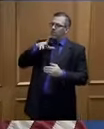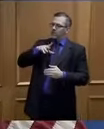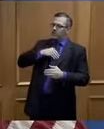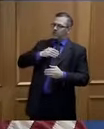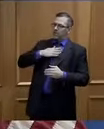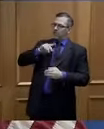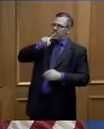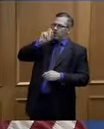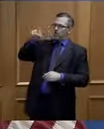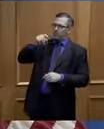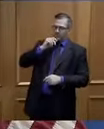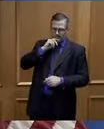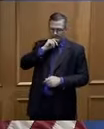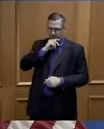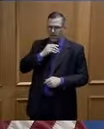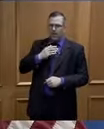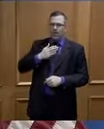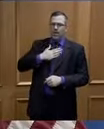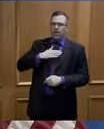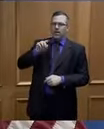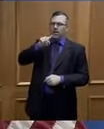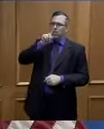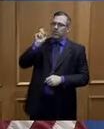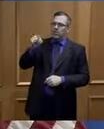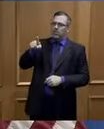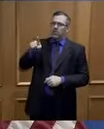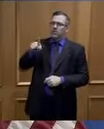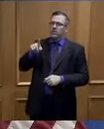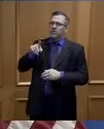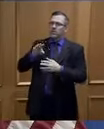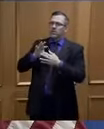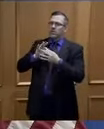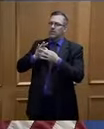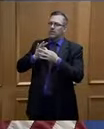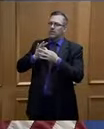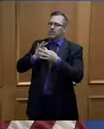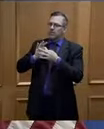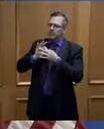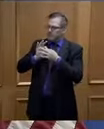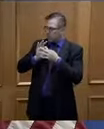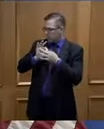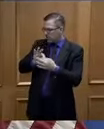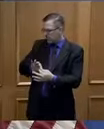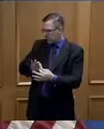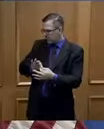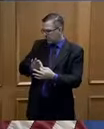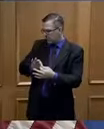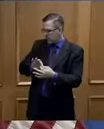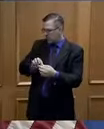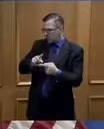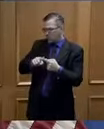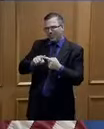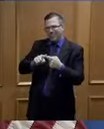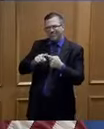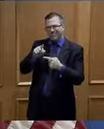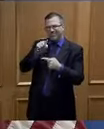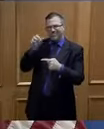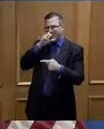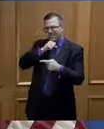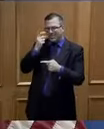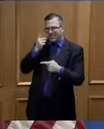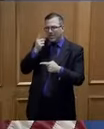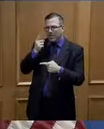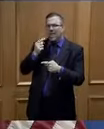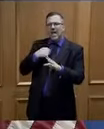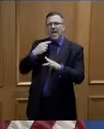questions I have are about testing. In particular, I believe that the state is only working with